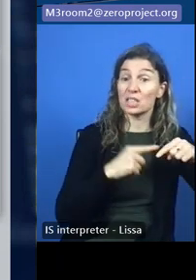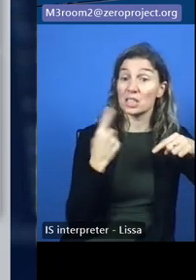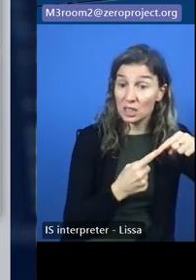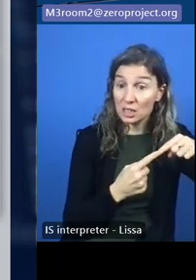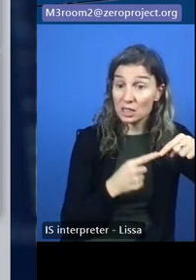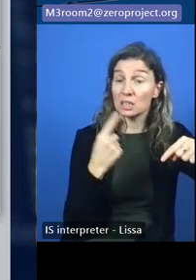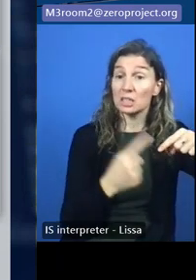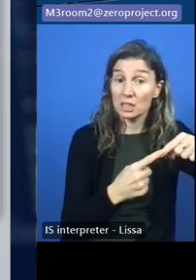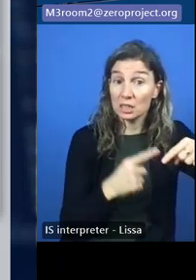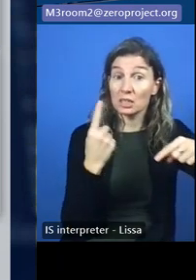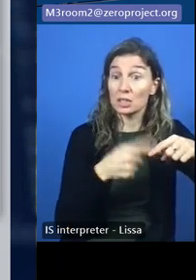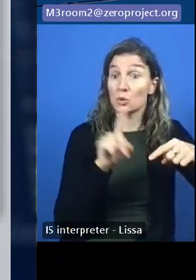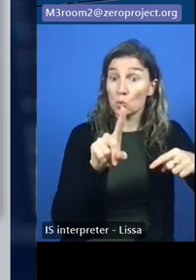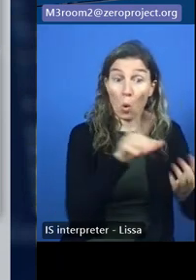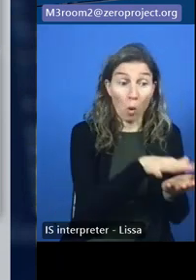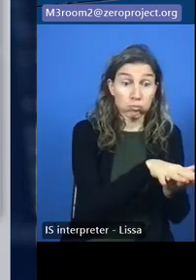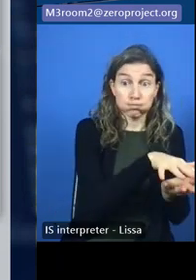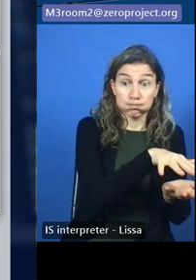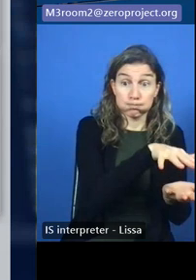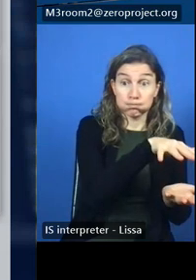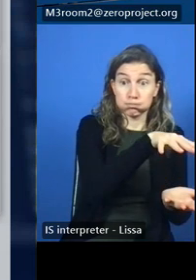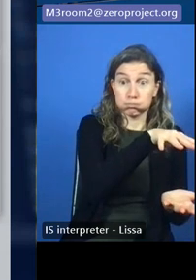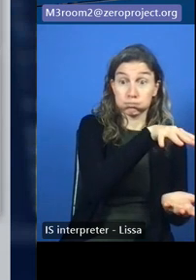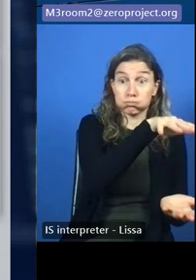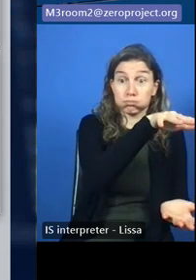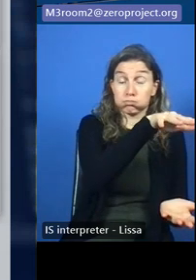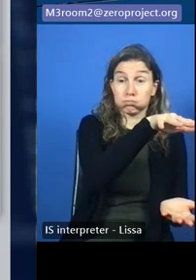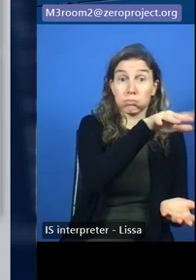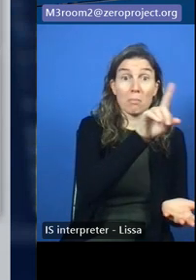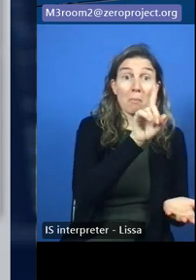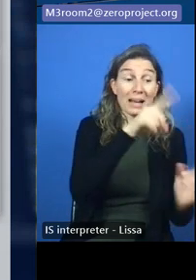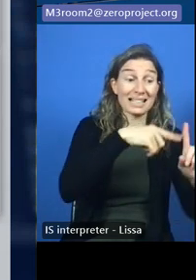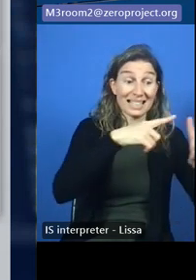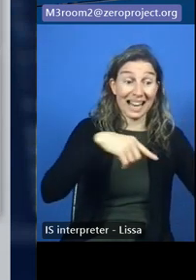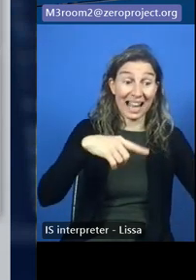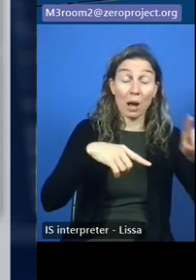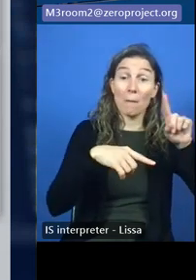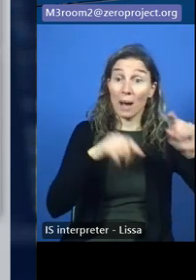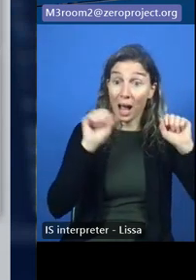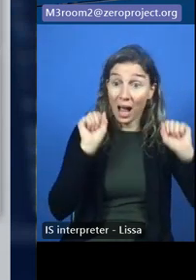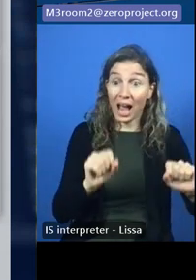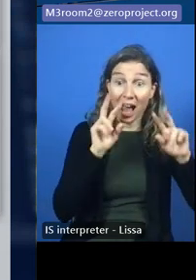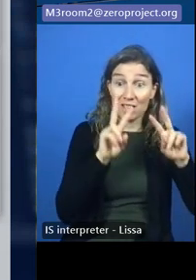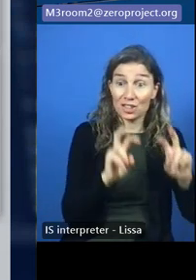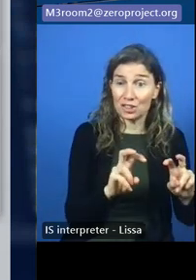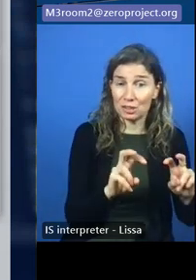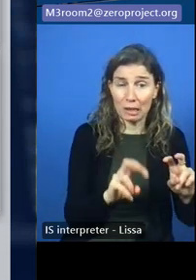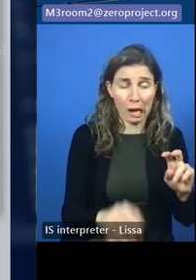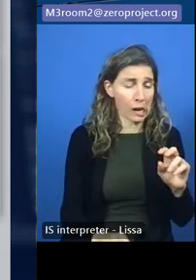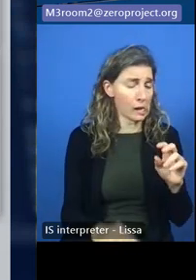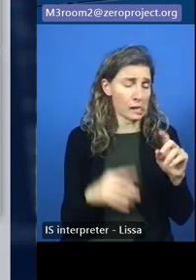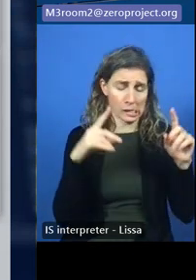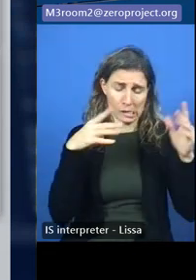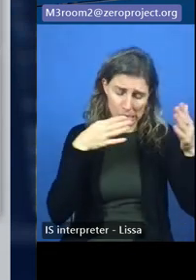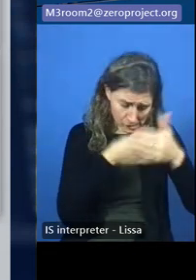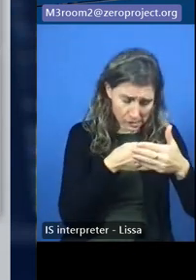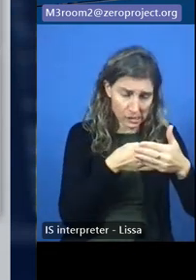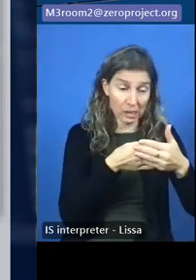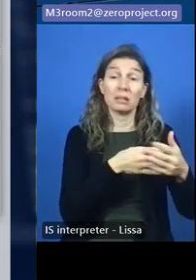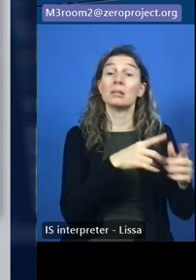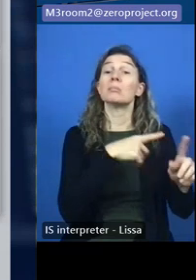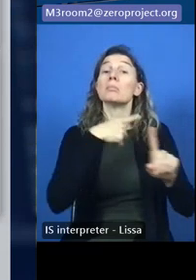accumulating loads of data that is not searchable. And globally, human rights reporting mechanisms, including